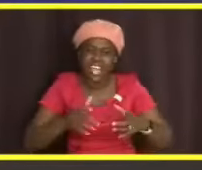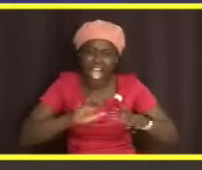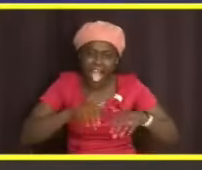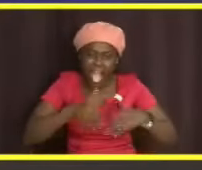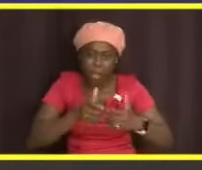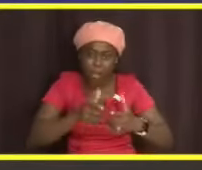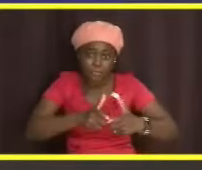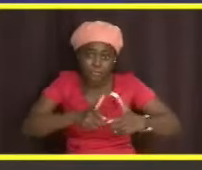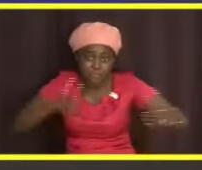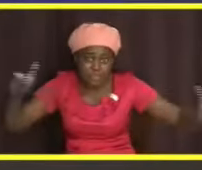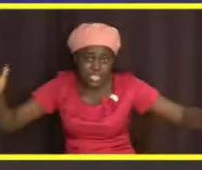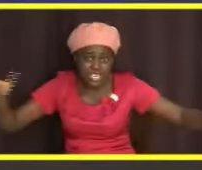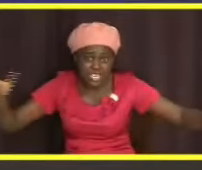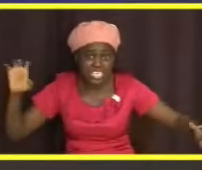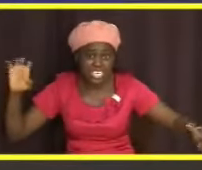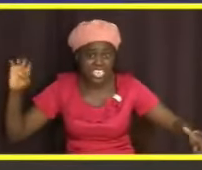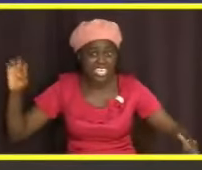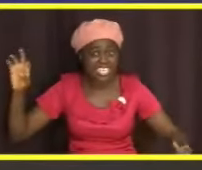of Eden